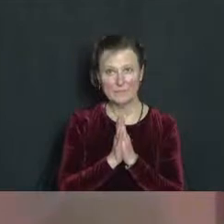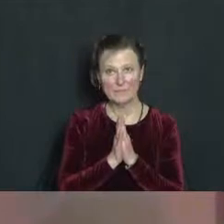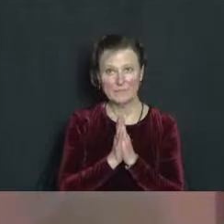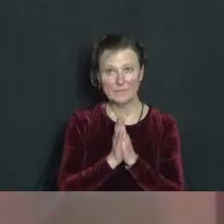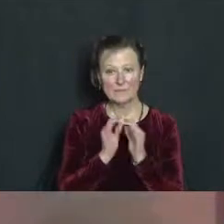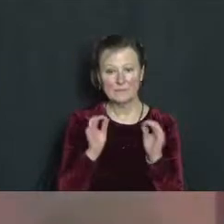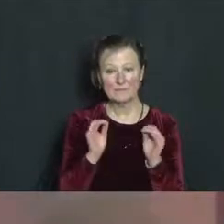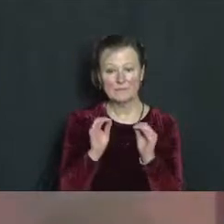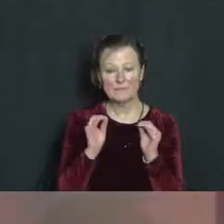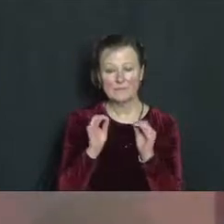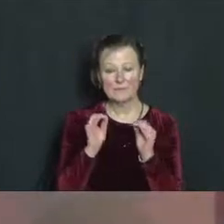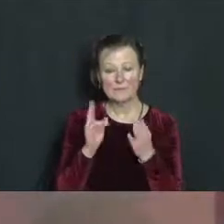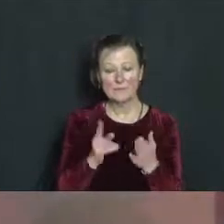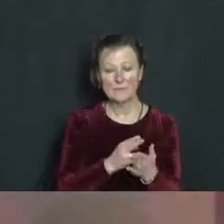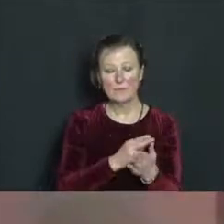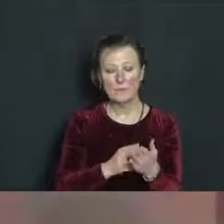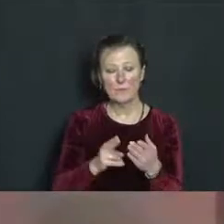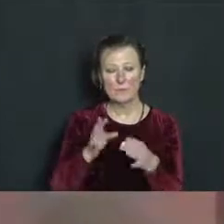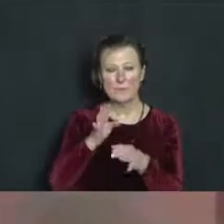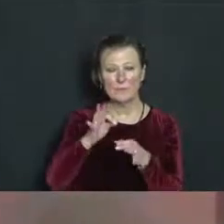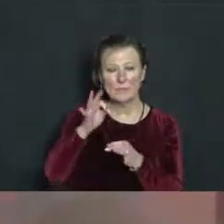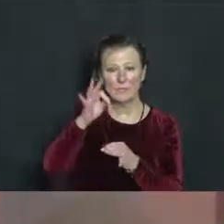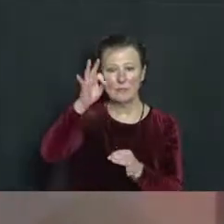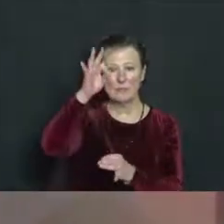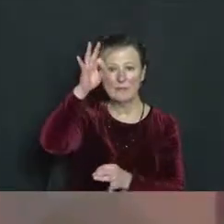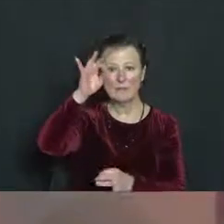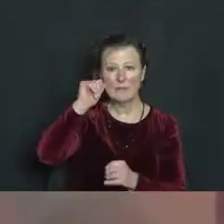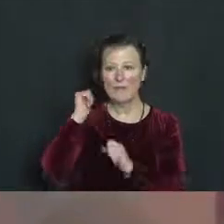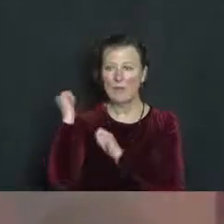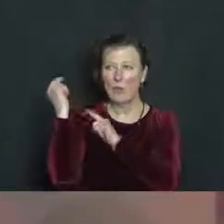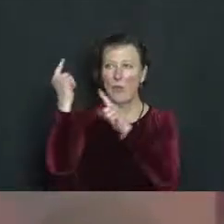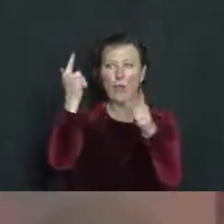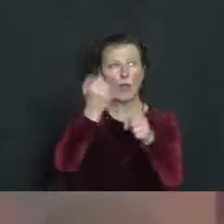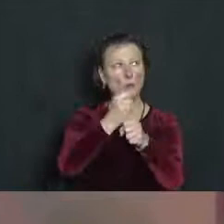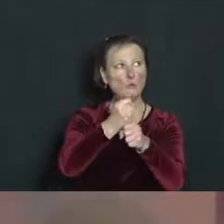O Holy Spirit of all creation,